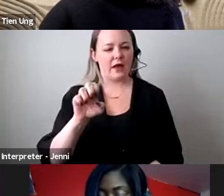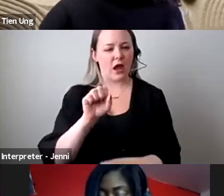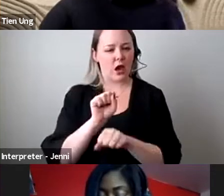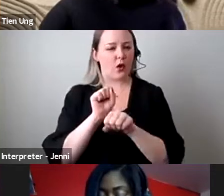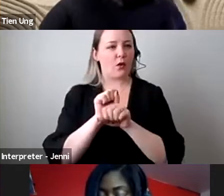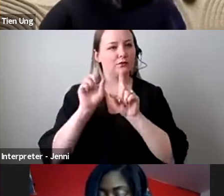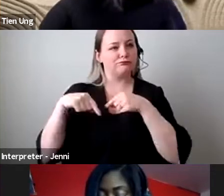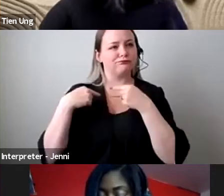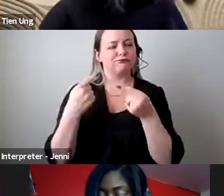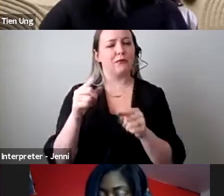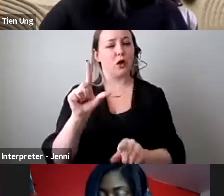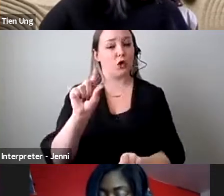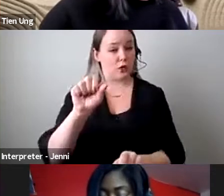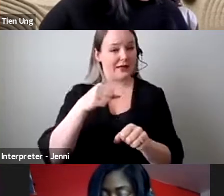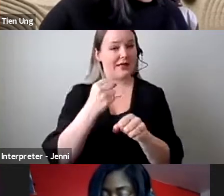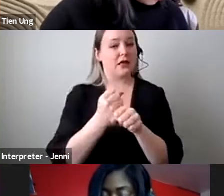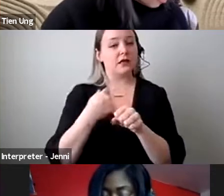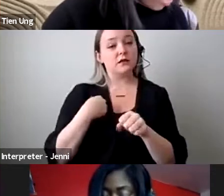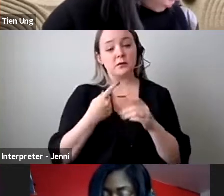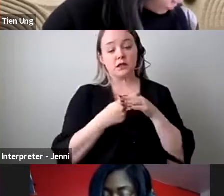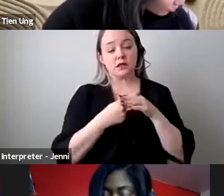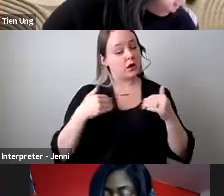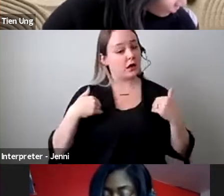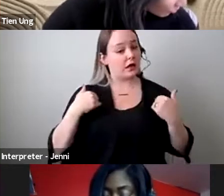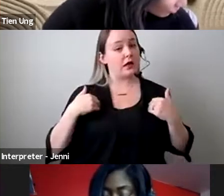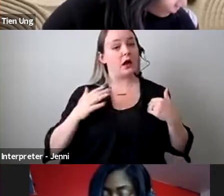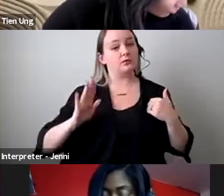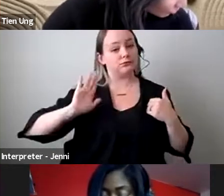of my career. I really started when I was so young.